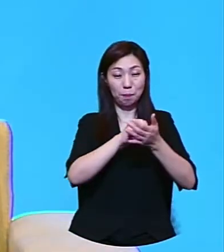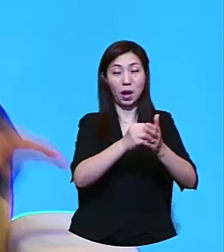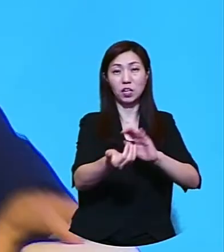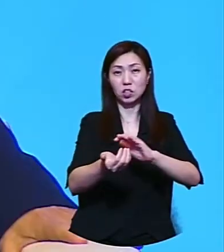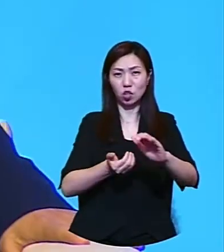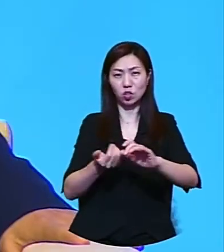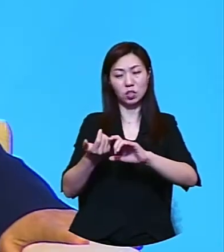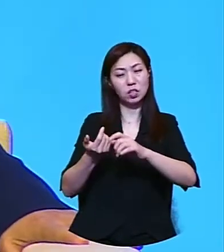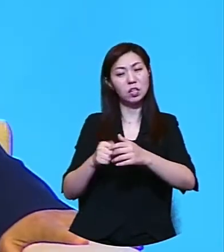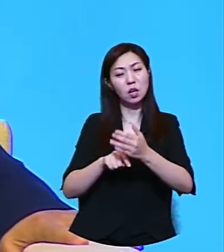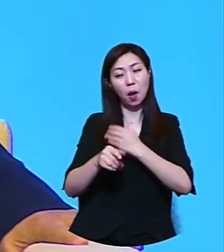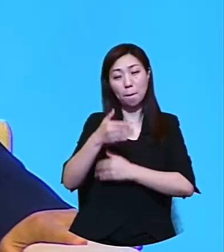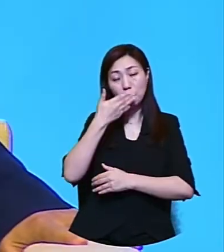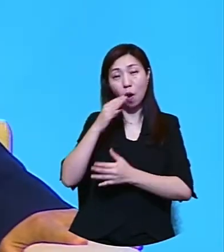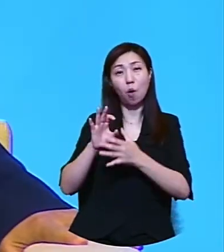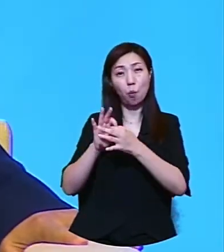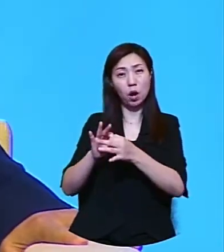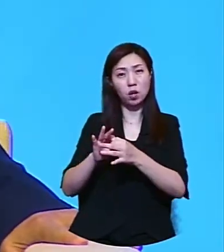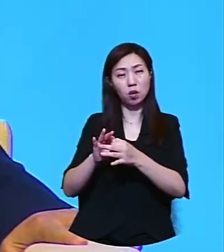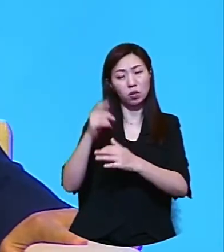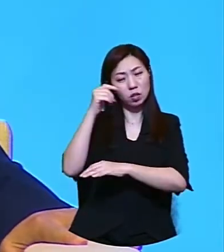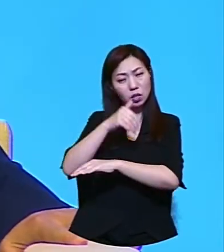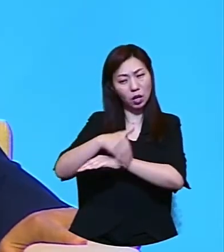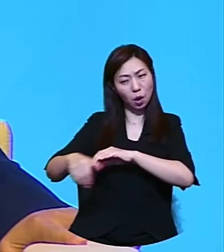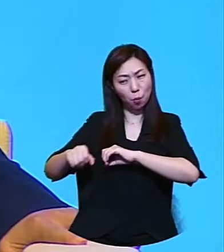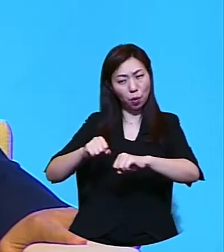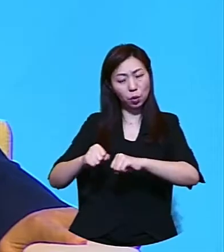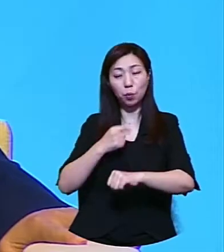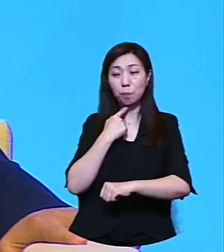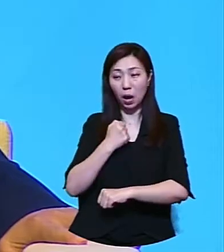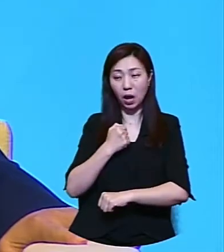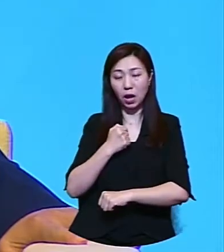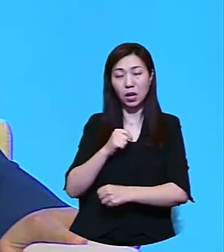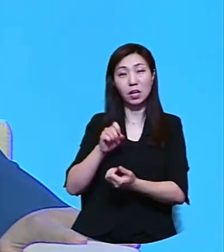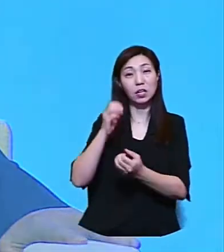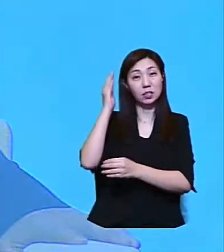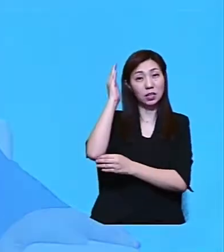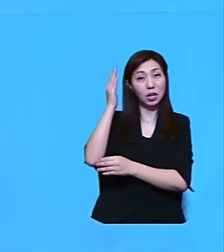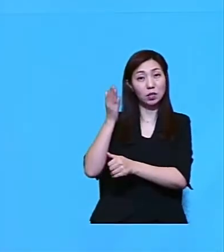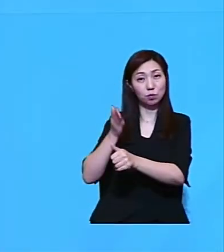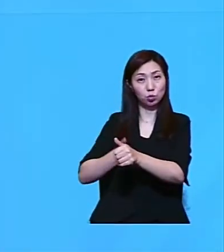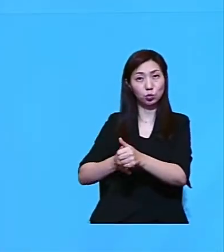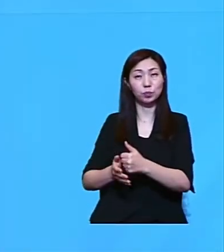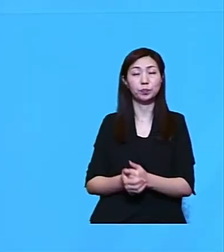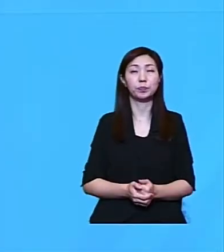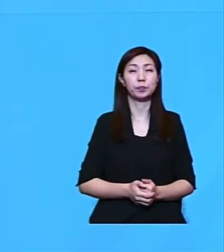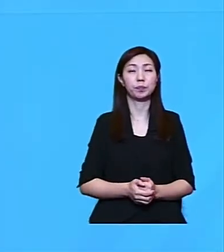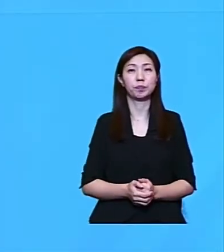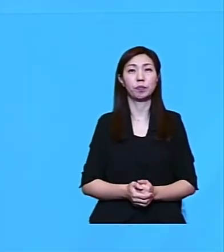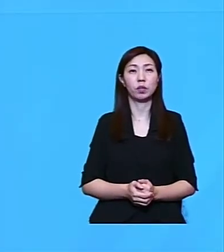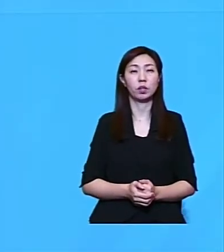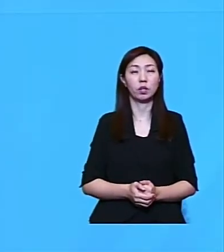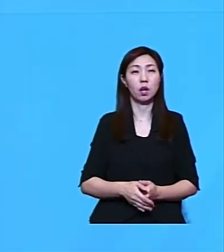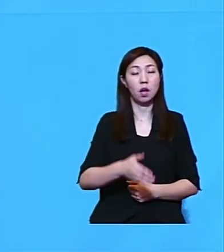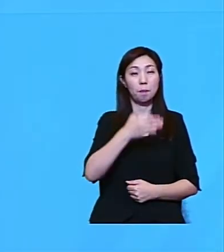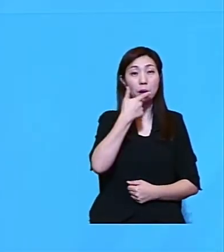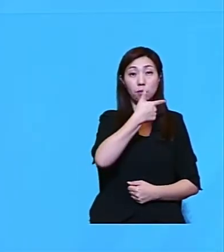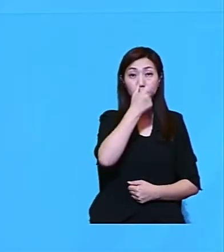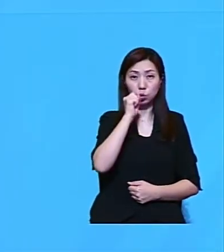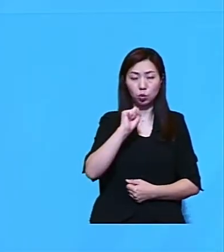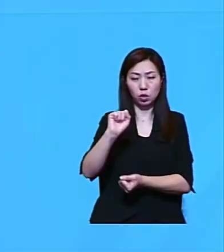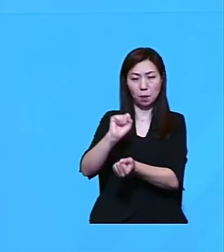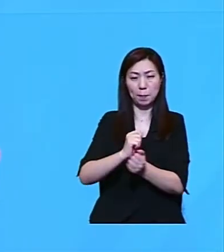to do this the food crisis? Well, food scarcity is a bit like vaccines. It's not that we don't have